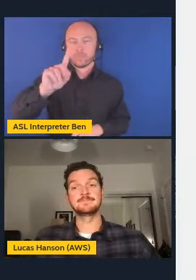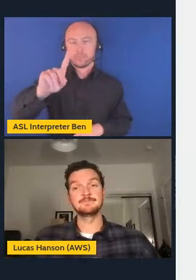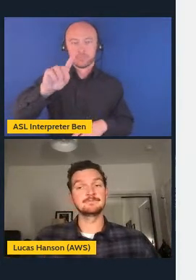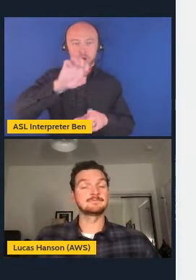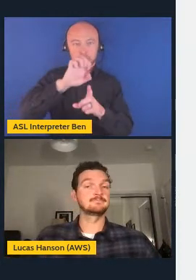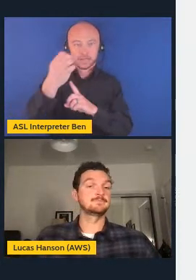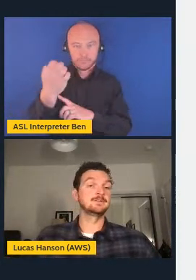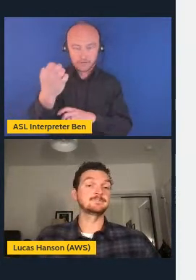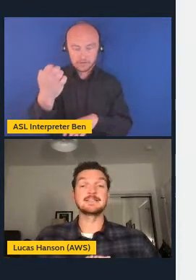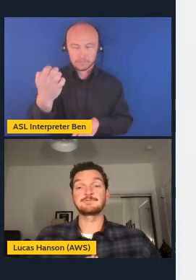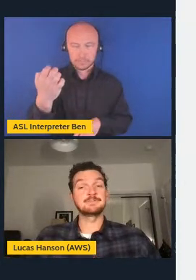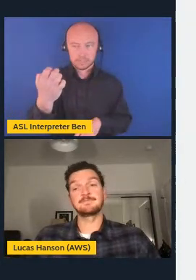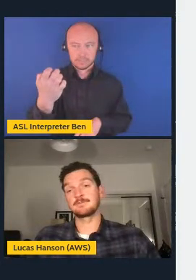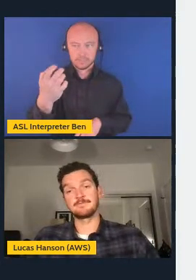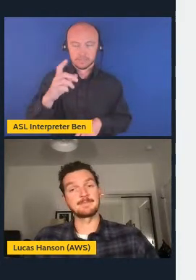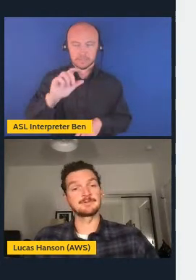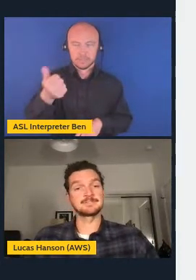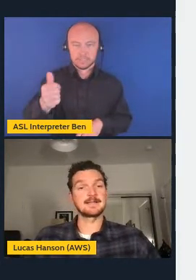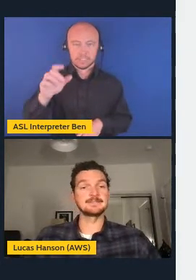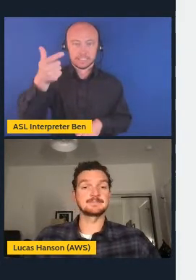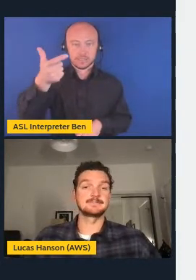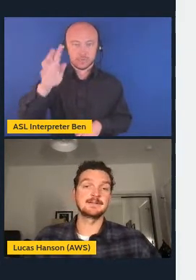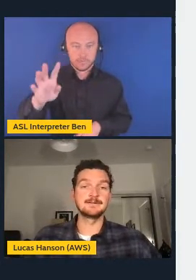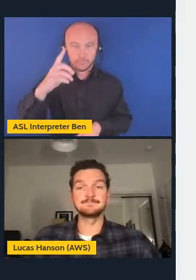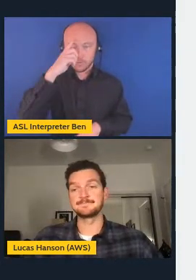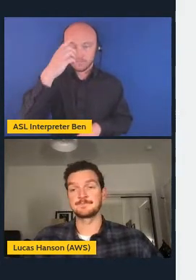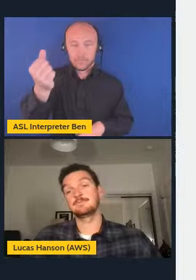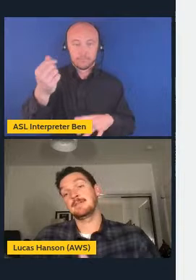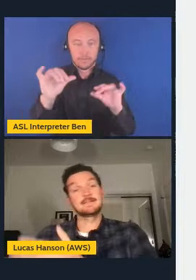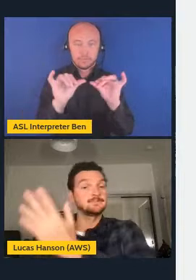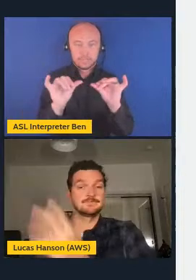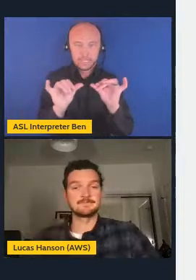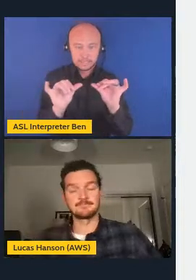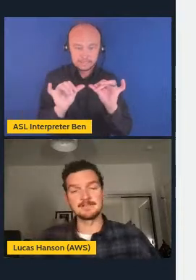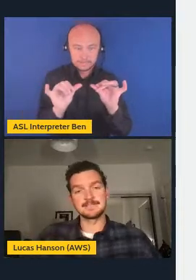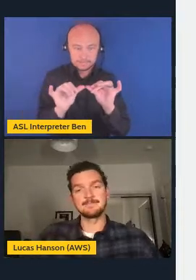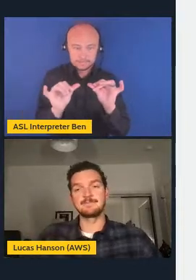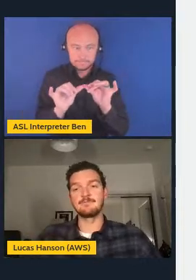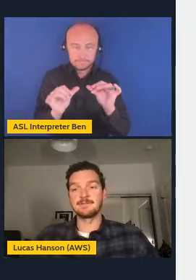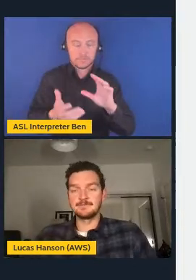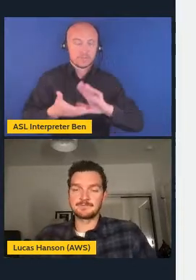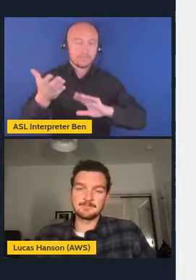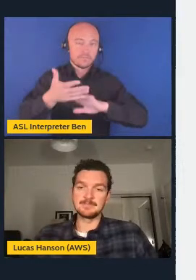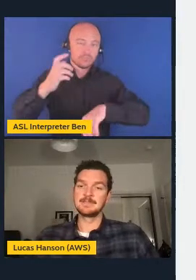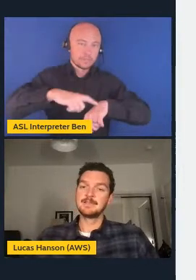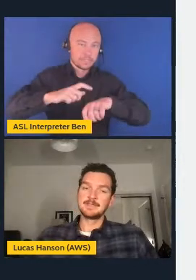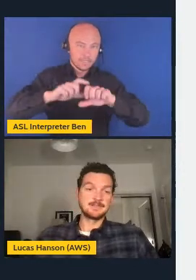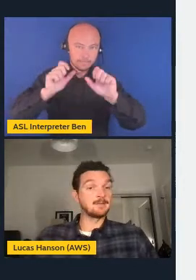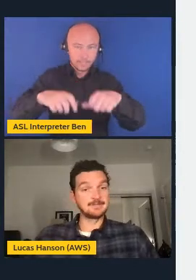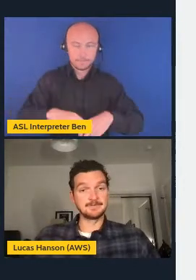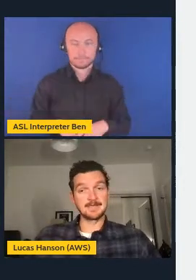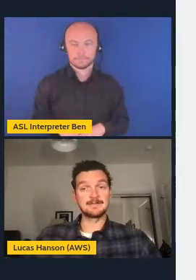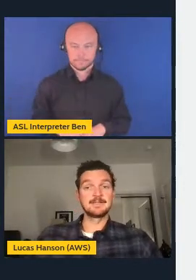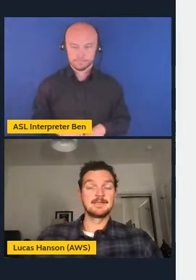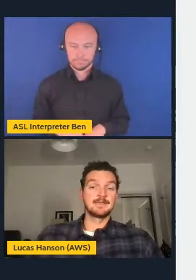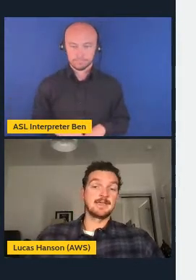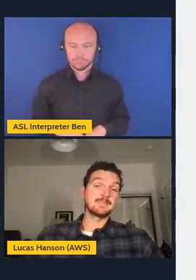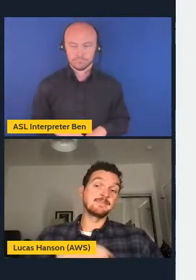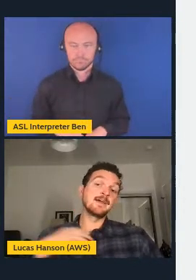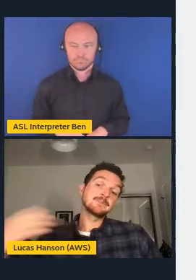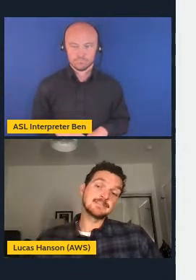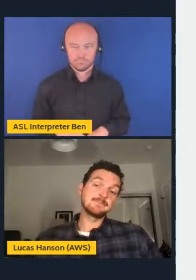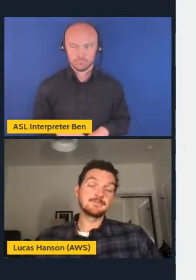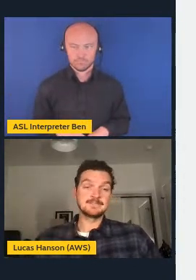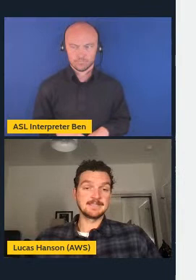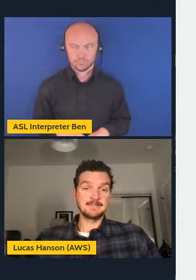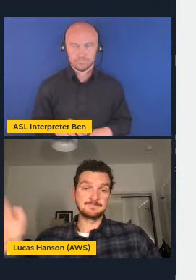can do 1024 of memory size, or I could do a different runtime if I want. You'd probably not be doing that. And then